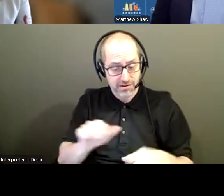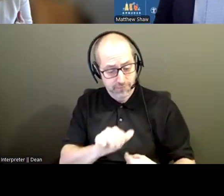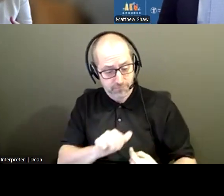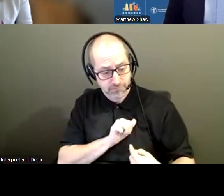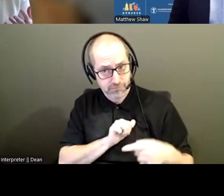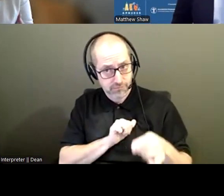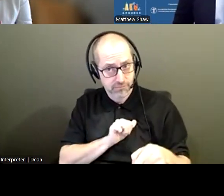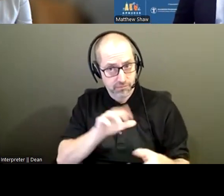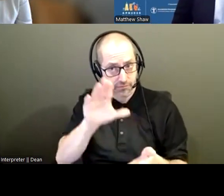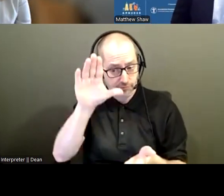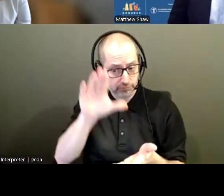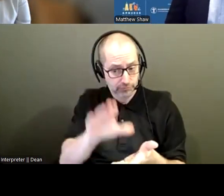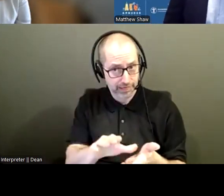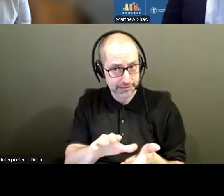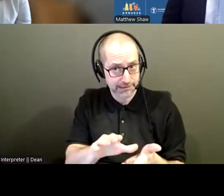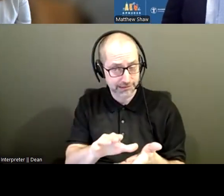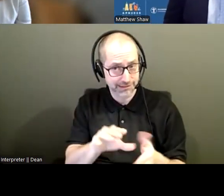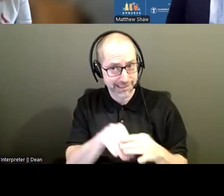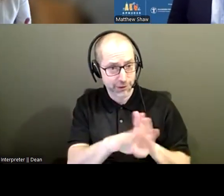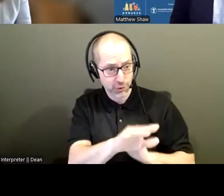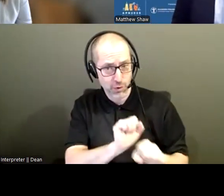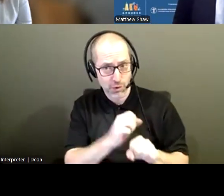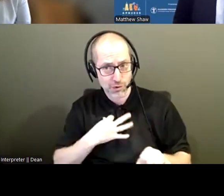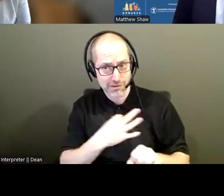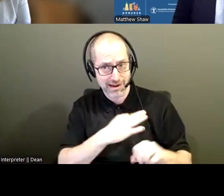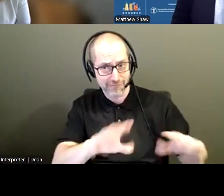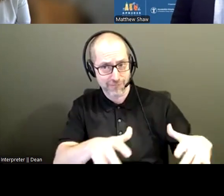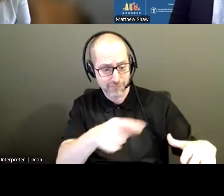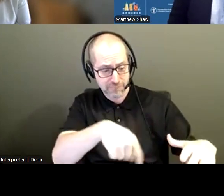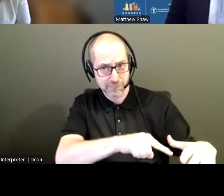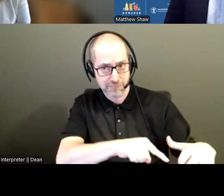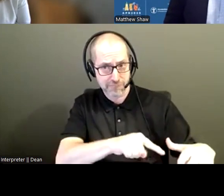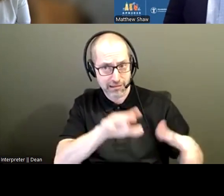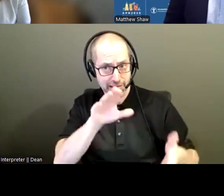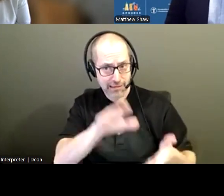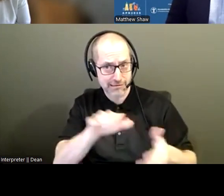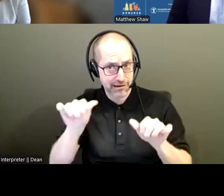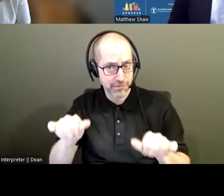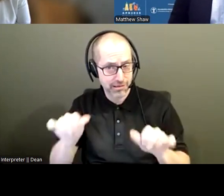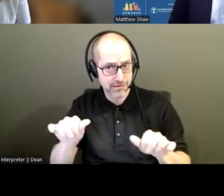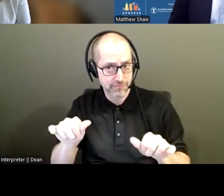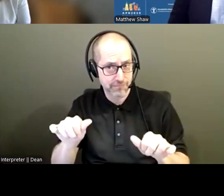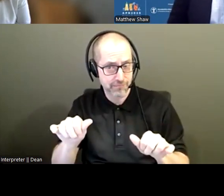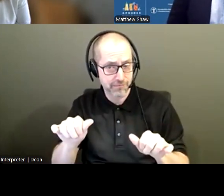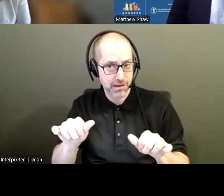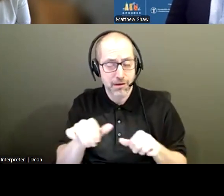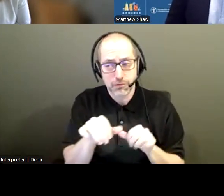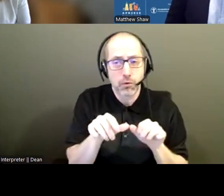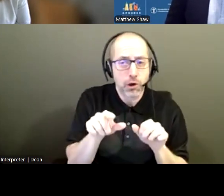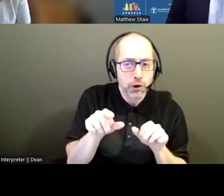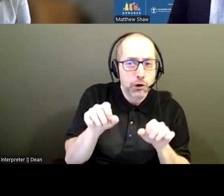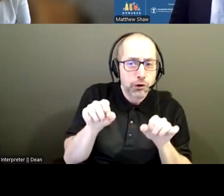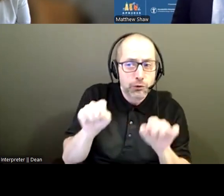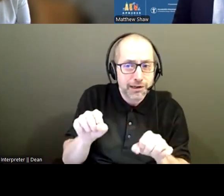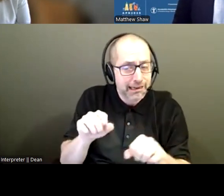our workforce and in our employees? So there's very different metrics that you can set